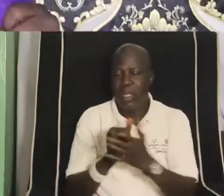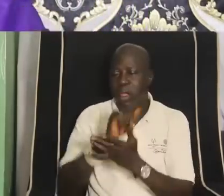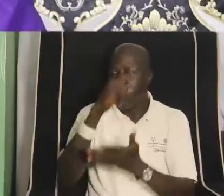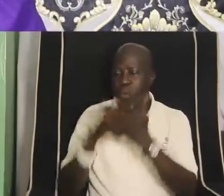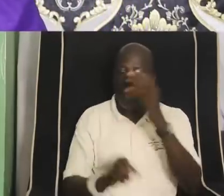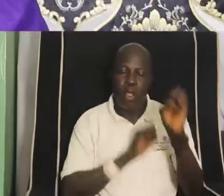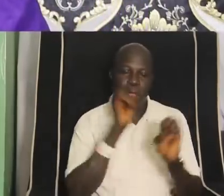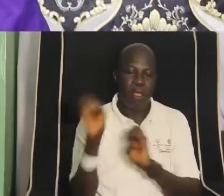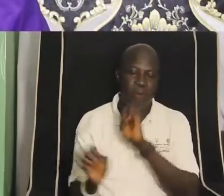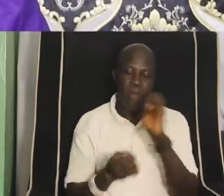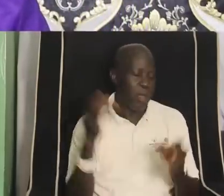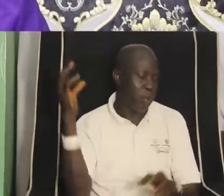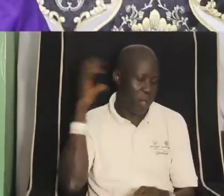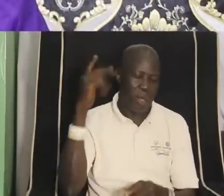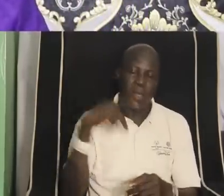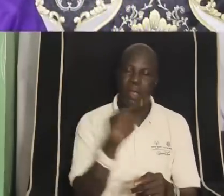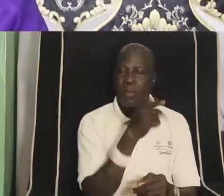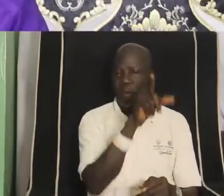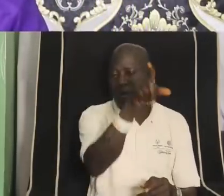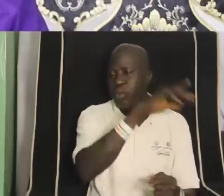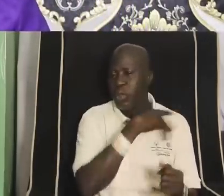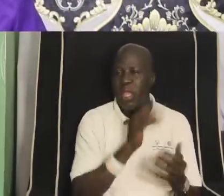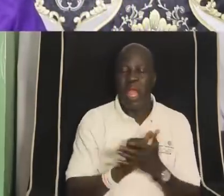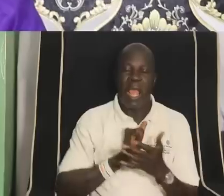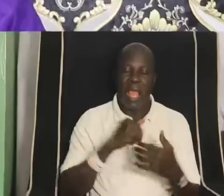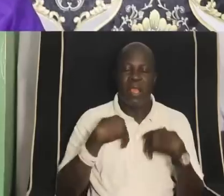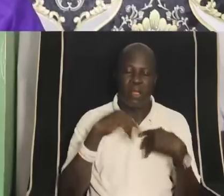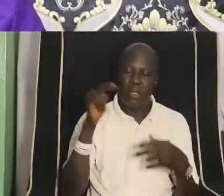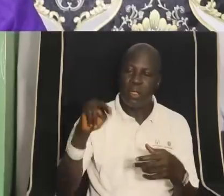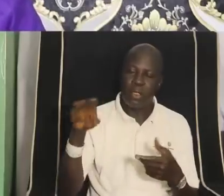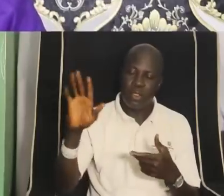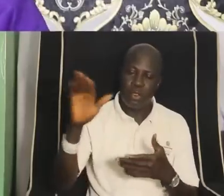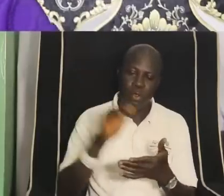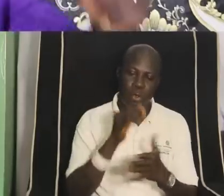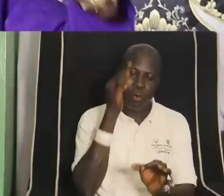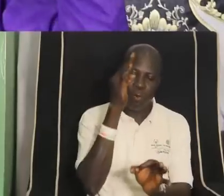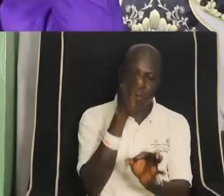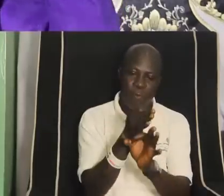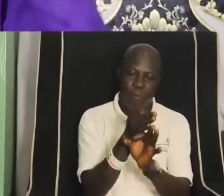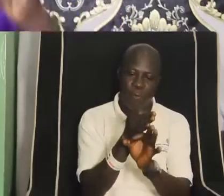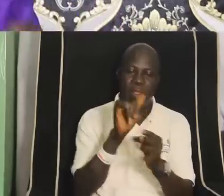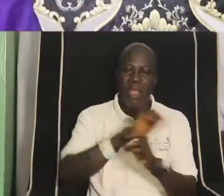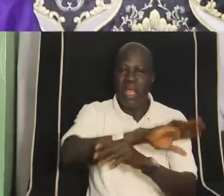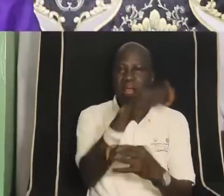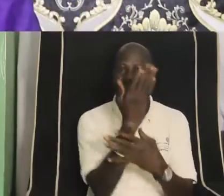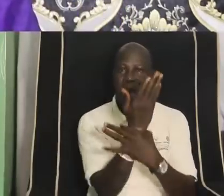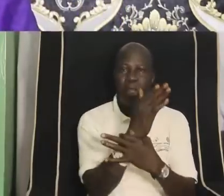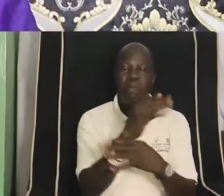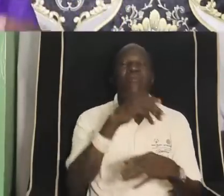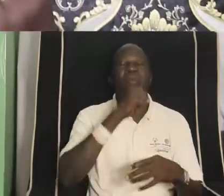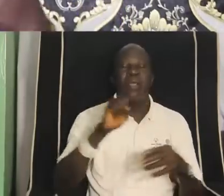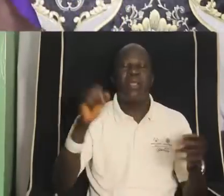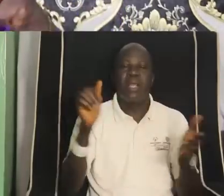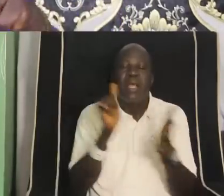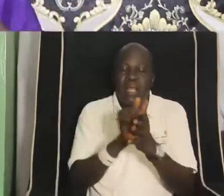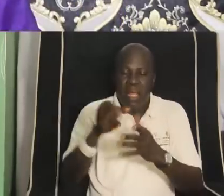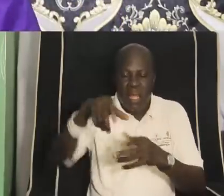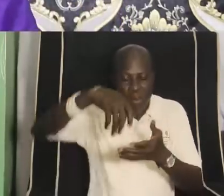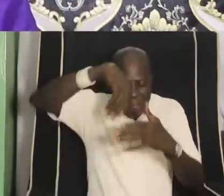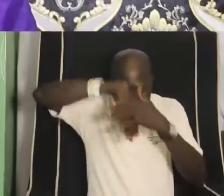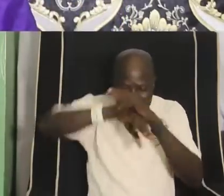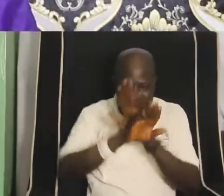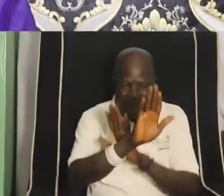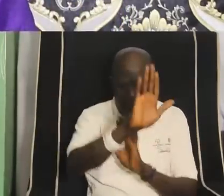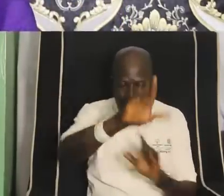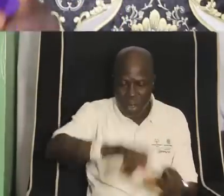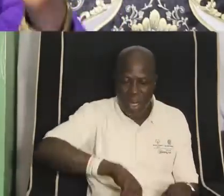gbo mi whosoever that is hearing me igbagbo re ni mo nilo I need your faith owo awon agba end of elders to toju ala wole